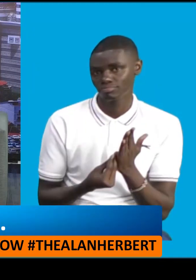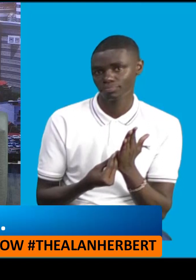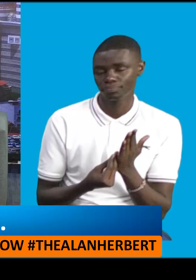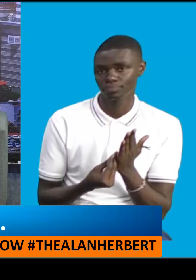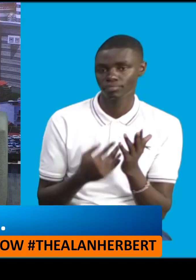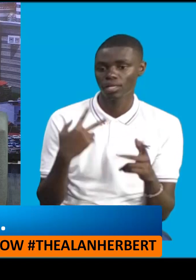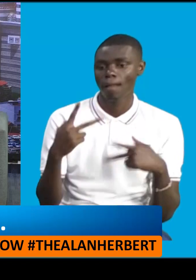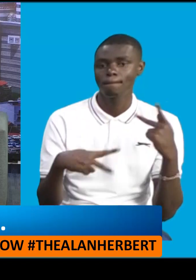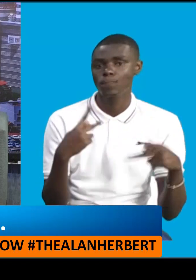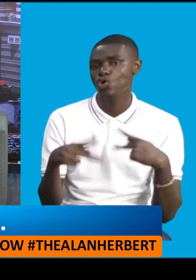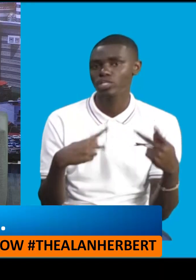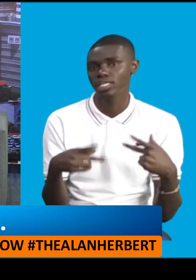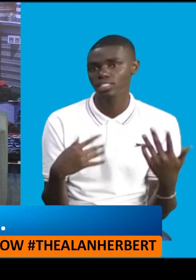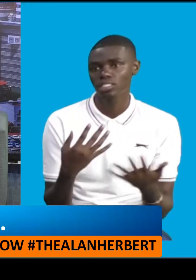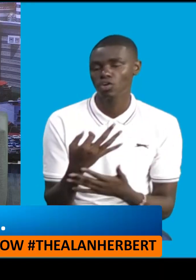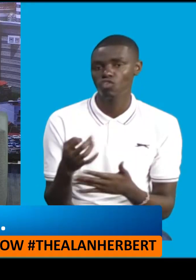the process of